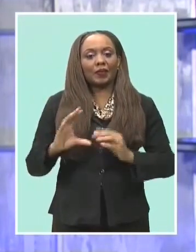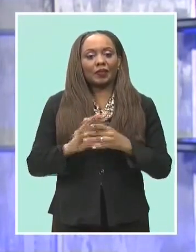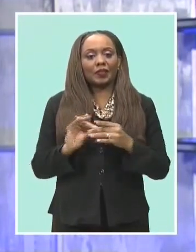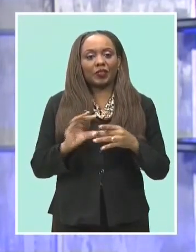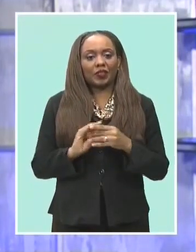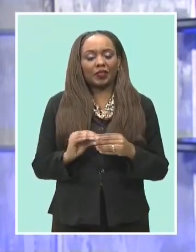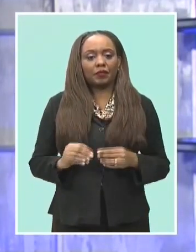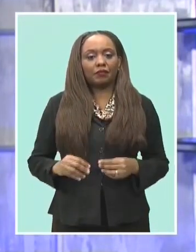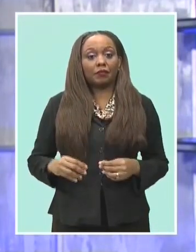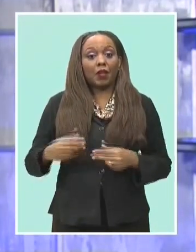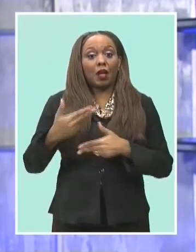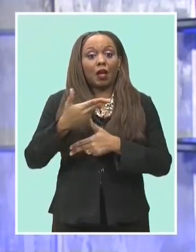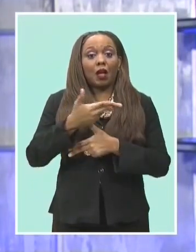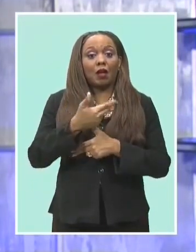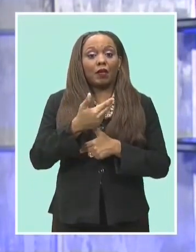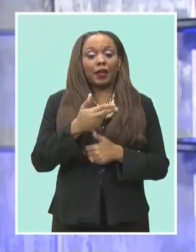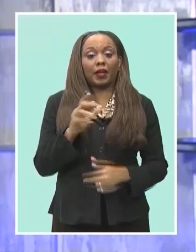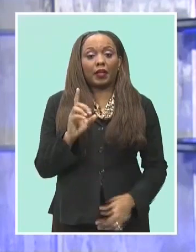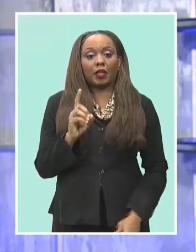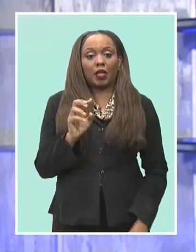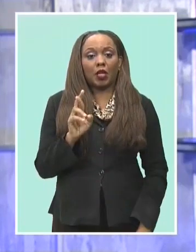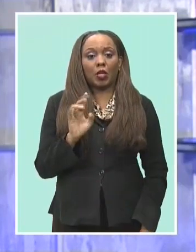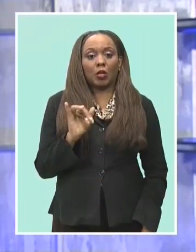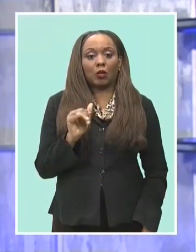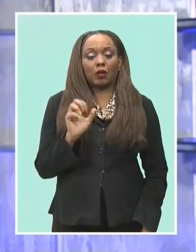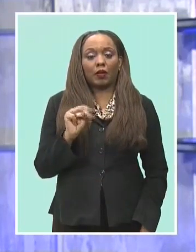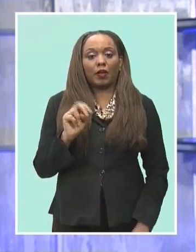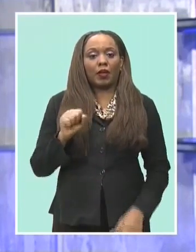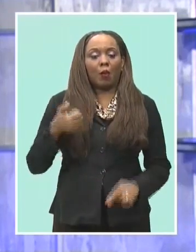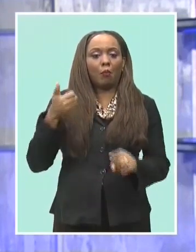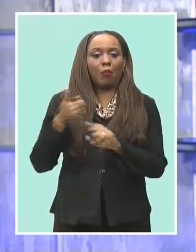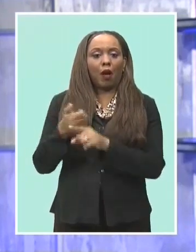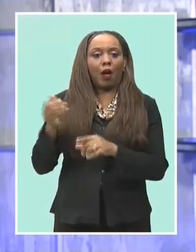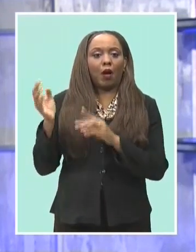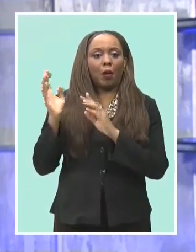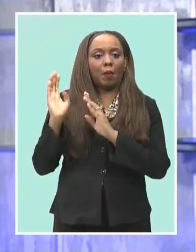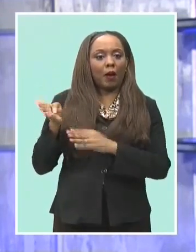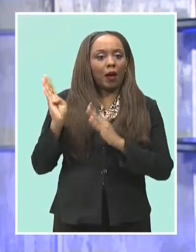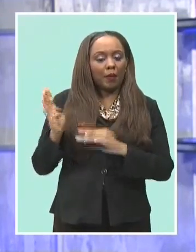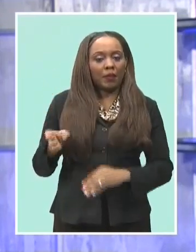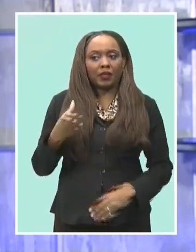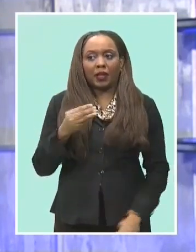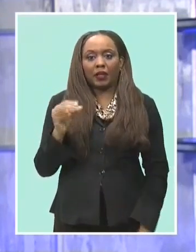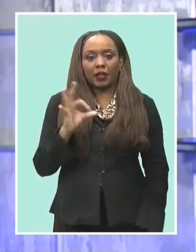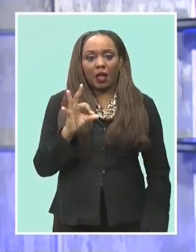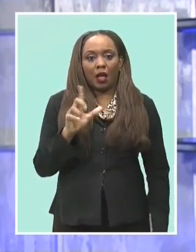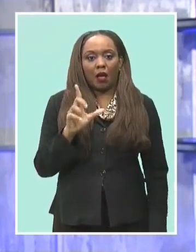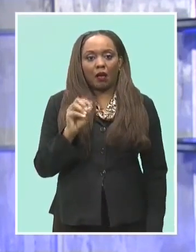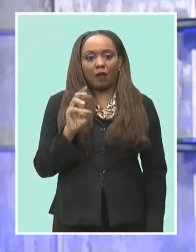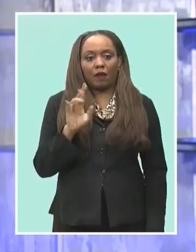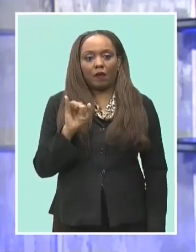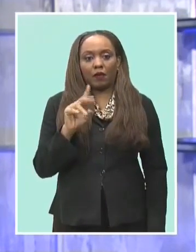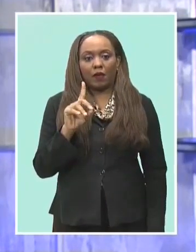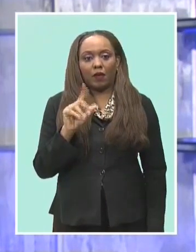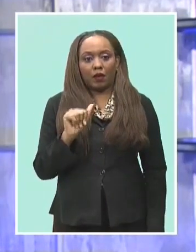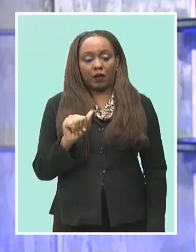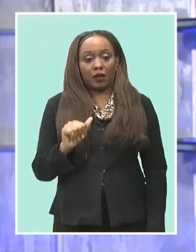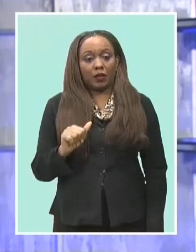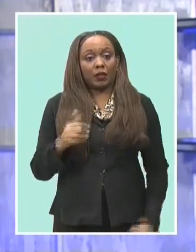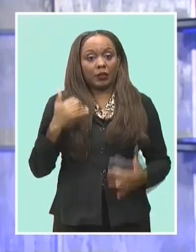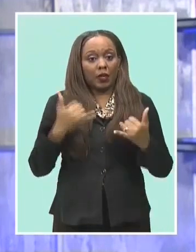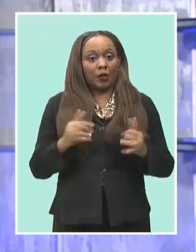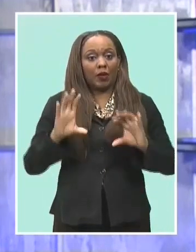Hurricane Dorian could hit the northern Bahamas and Florida this weekend as an extremely dangerous Category 4